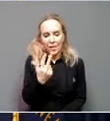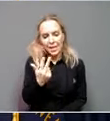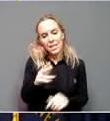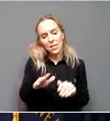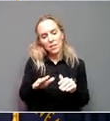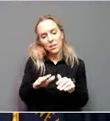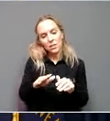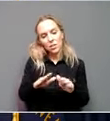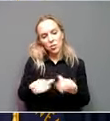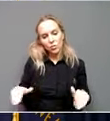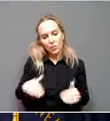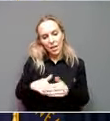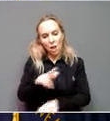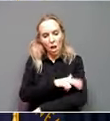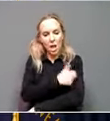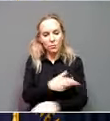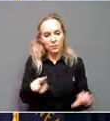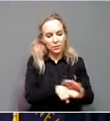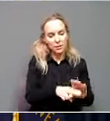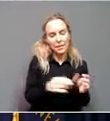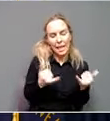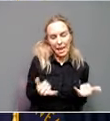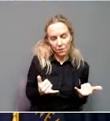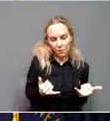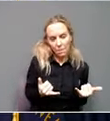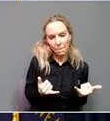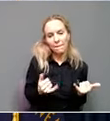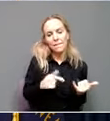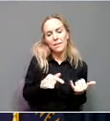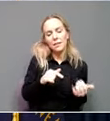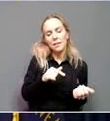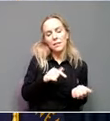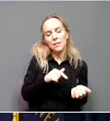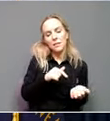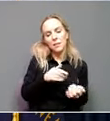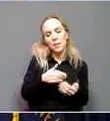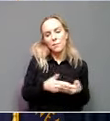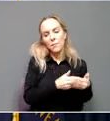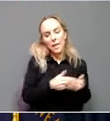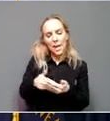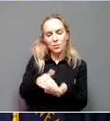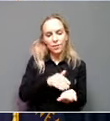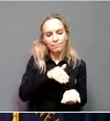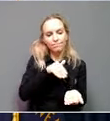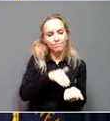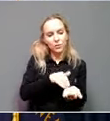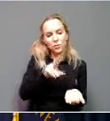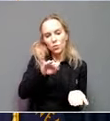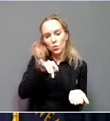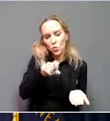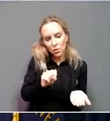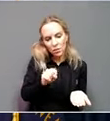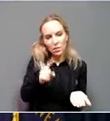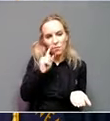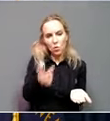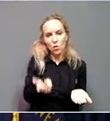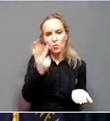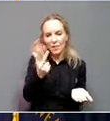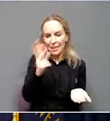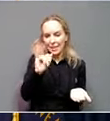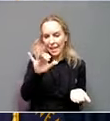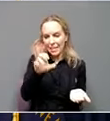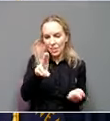in the hospital at the moment, at least in the pediatric units where there are only 3 of for the ICUs and 2